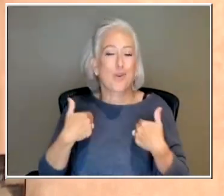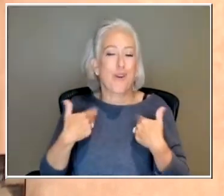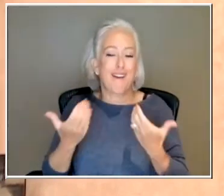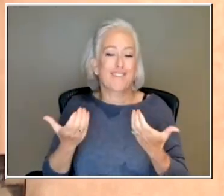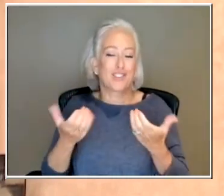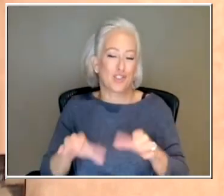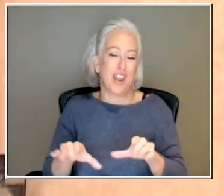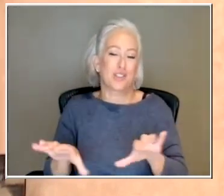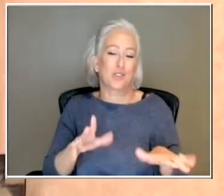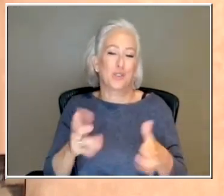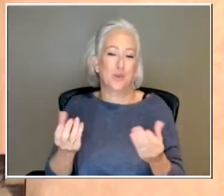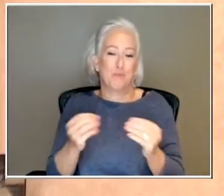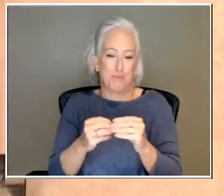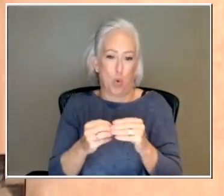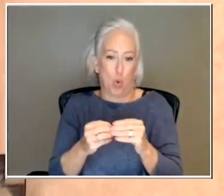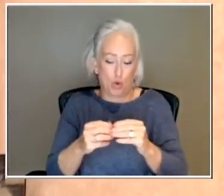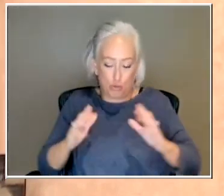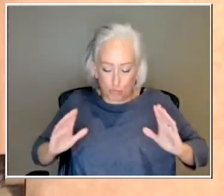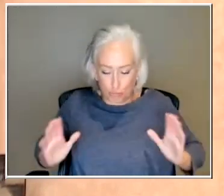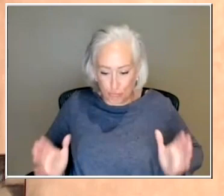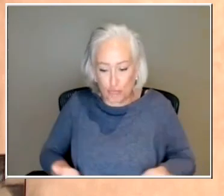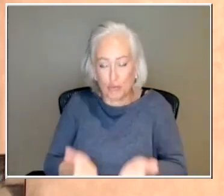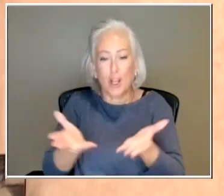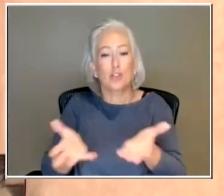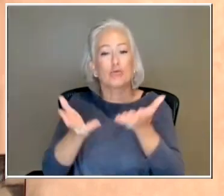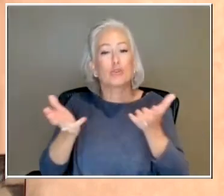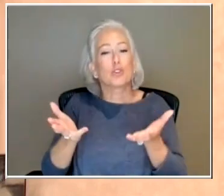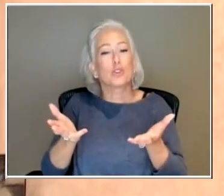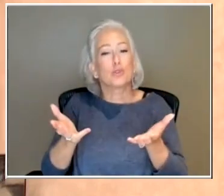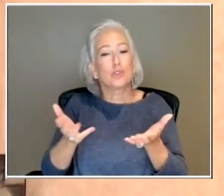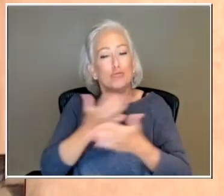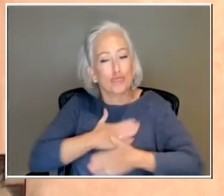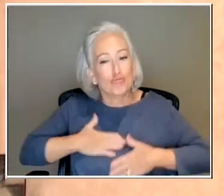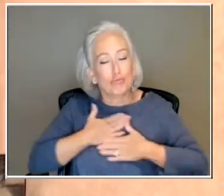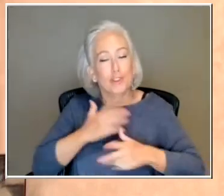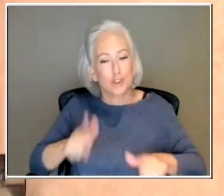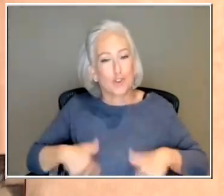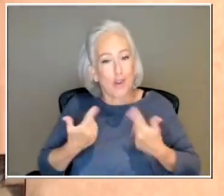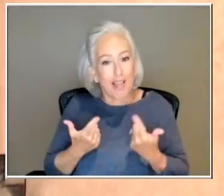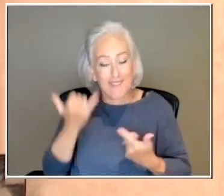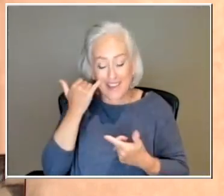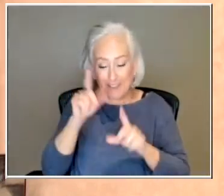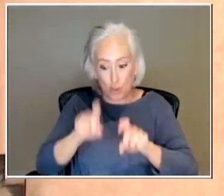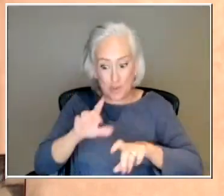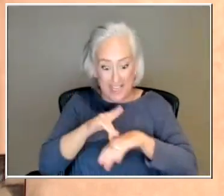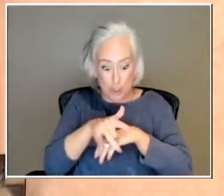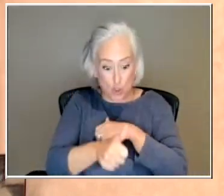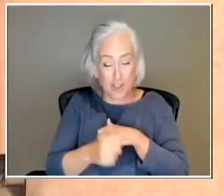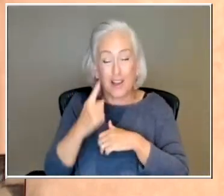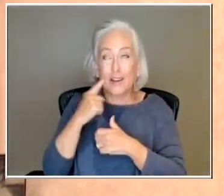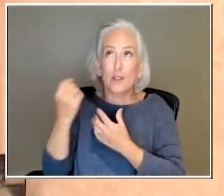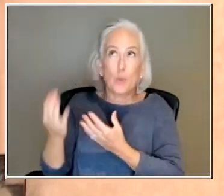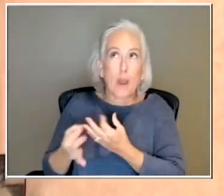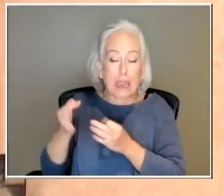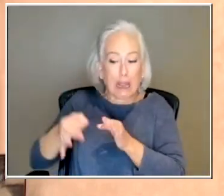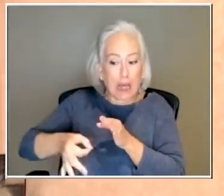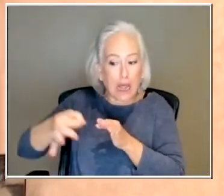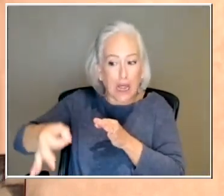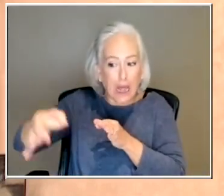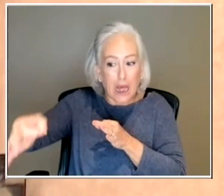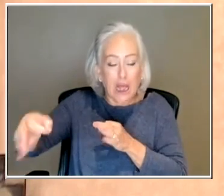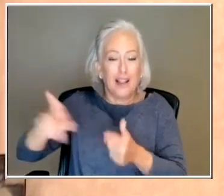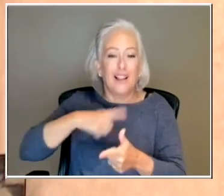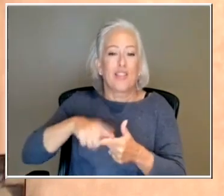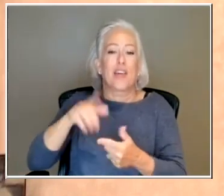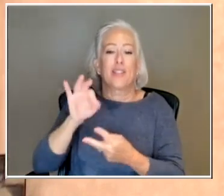have a chance to go out and enjoy life more if you get tested early. If you wait till it's too late, then all of a sudden those options are